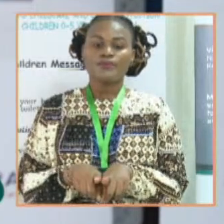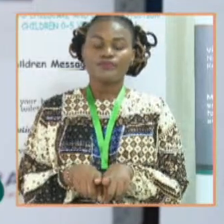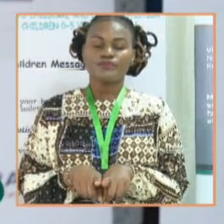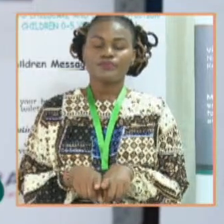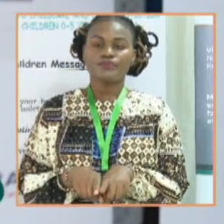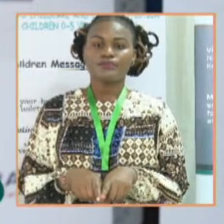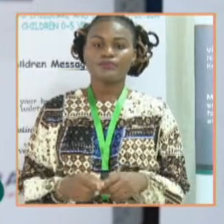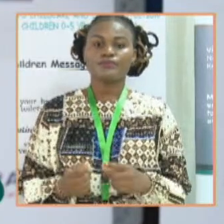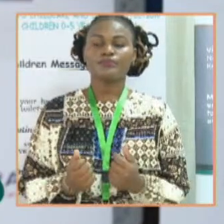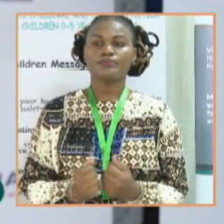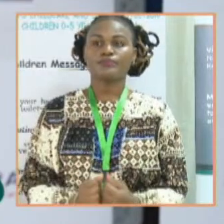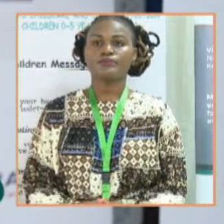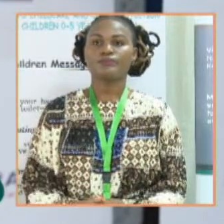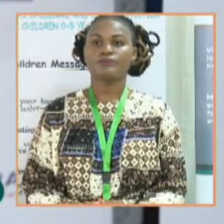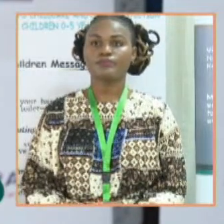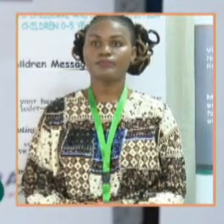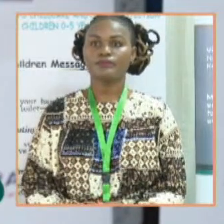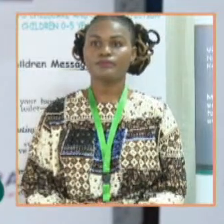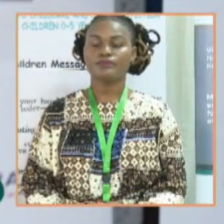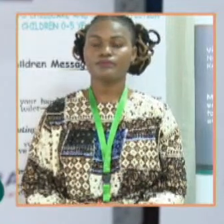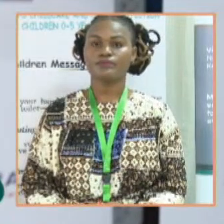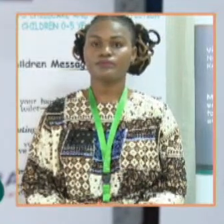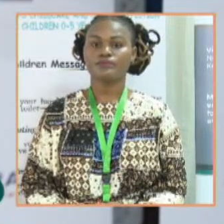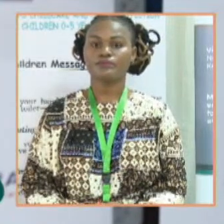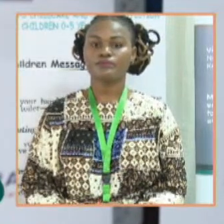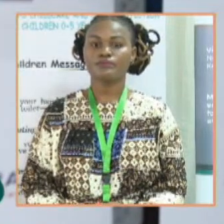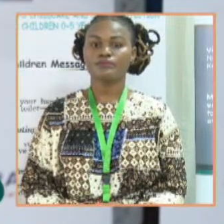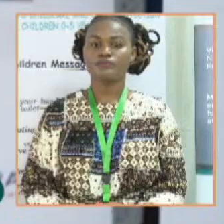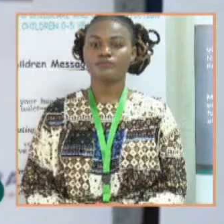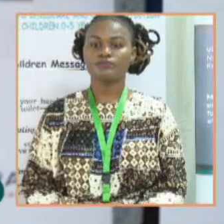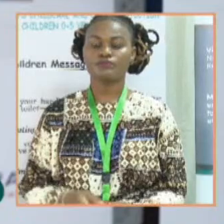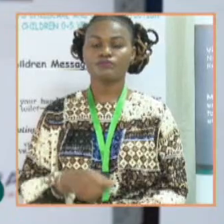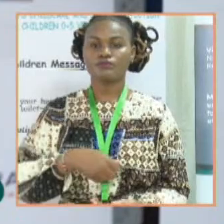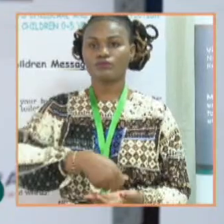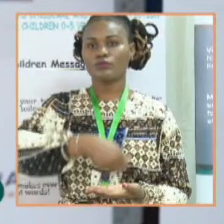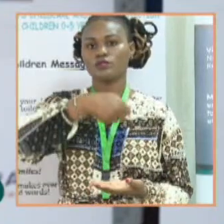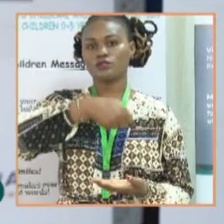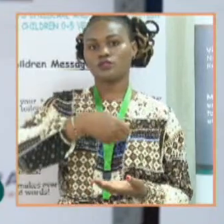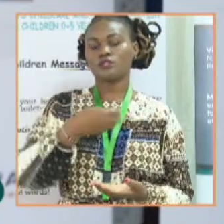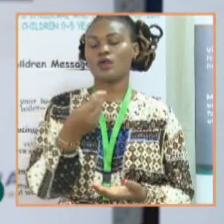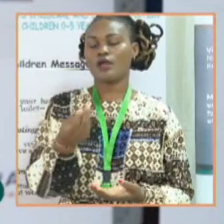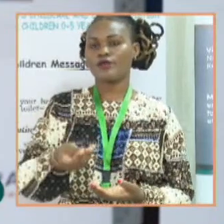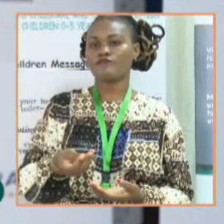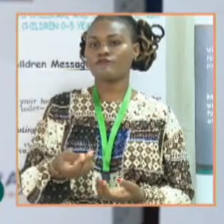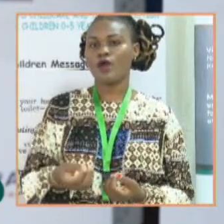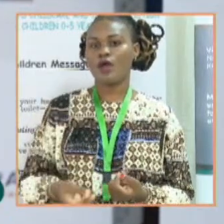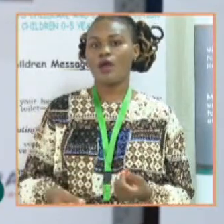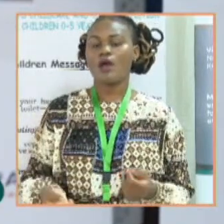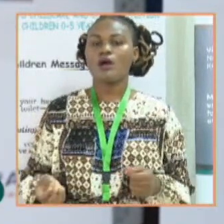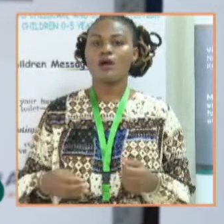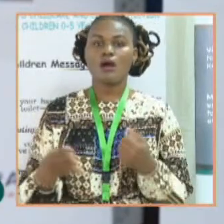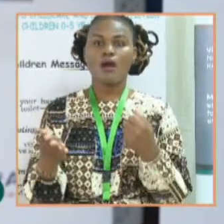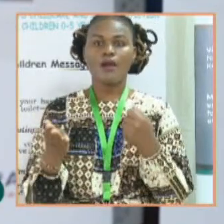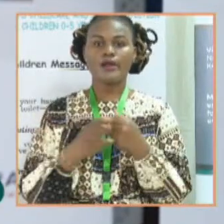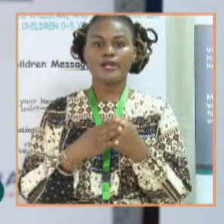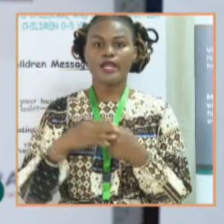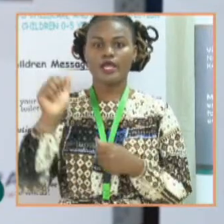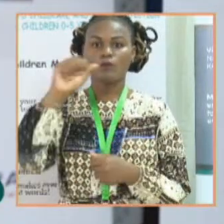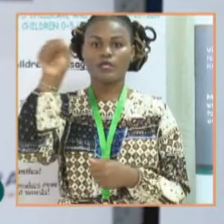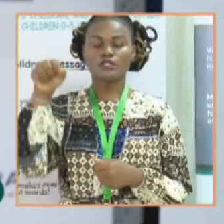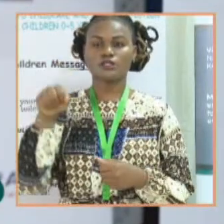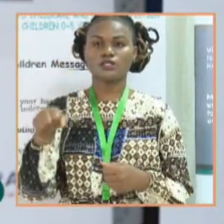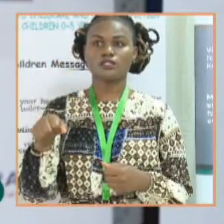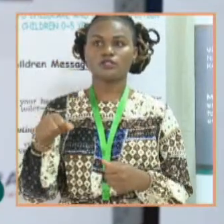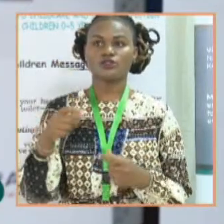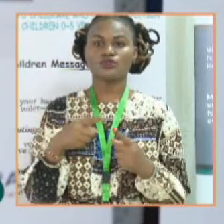format. We started from the national level, and on the budget allocation, it is 9% to 16%. That's the peak